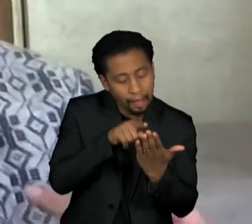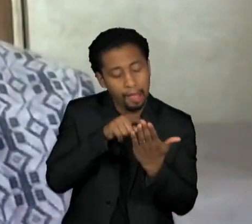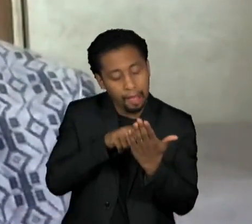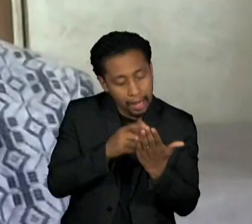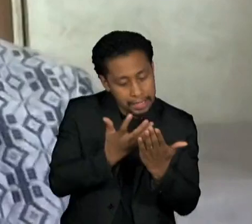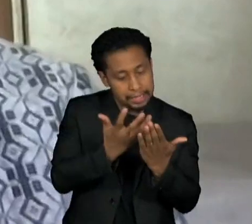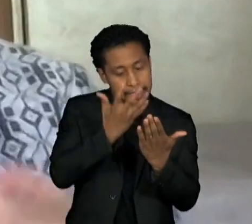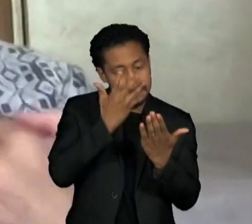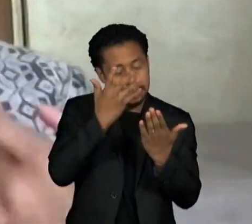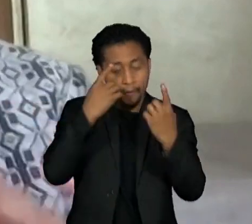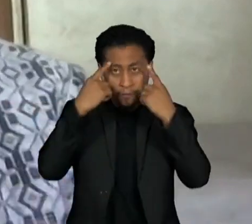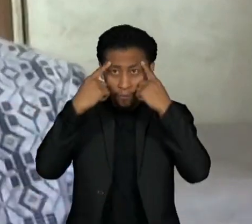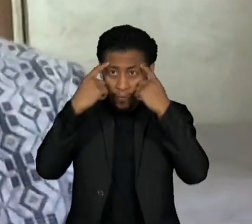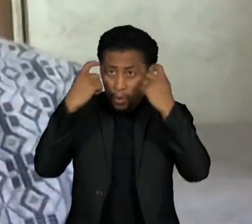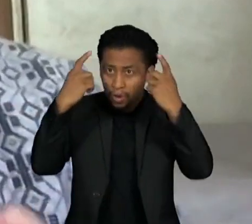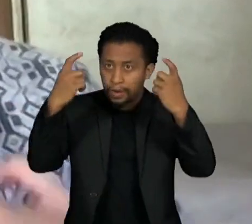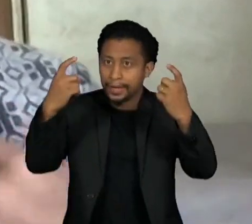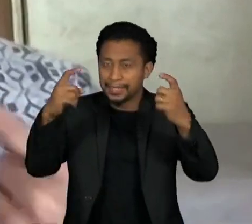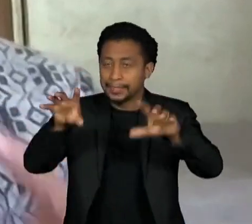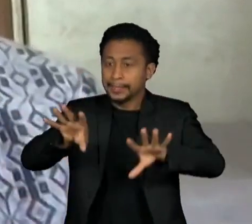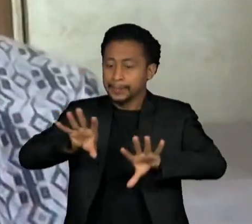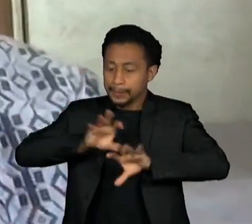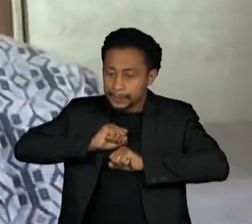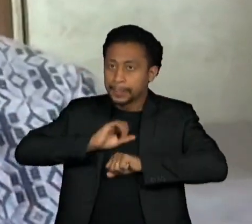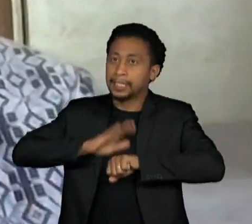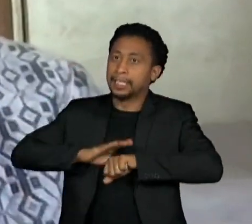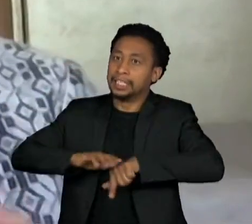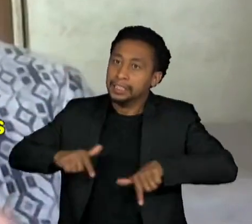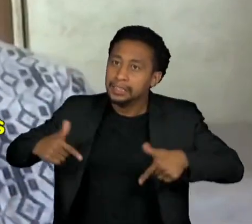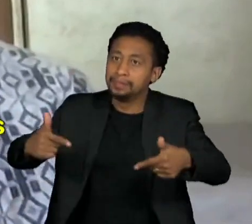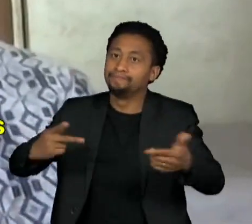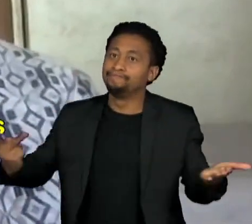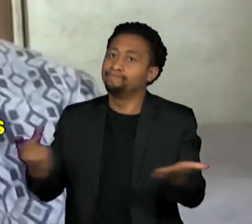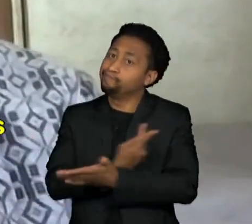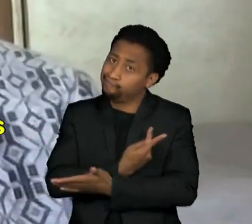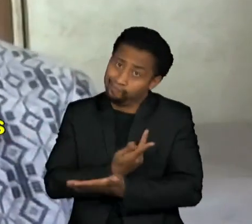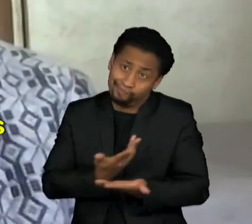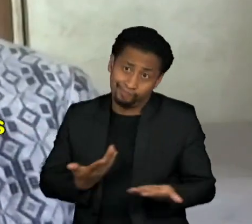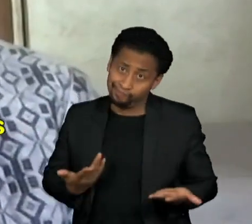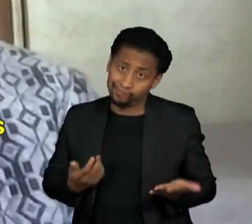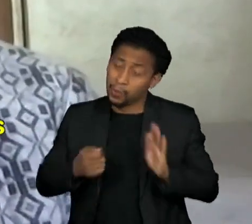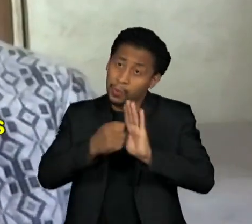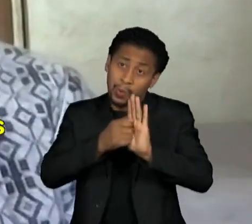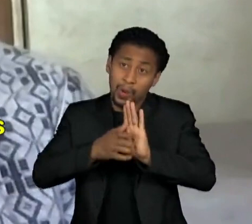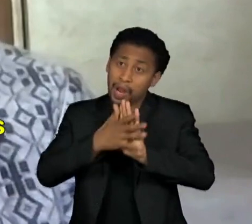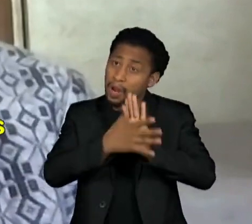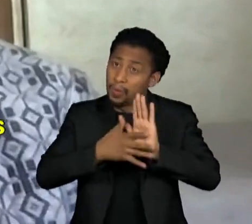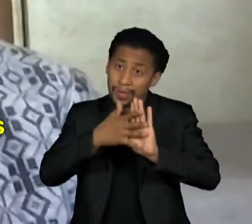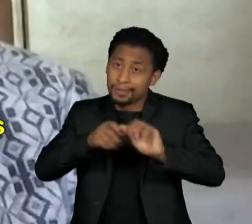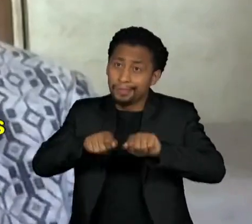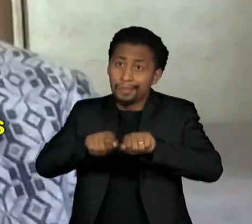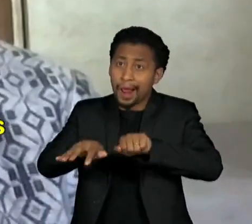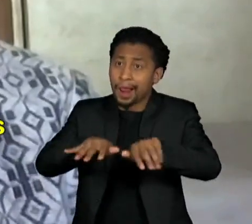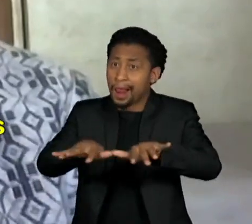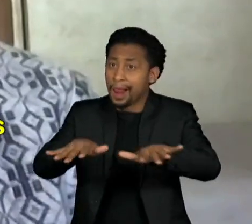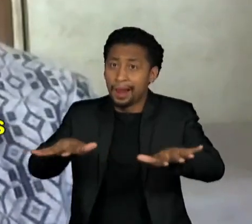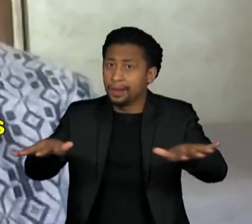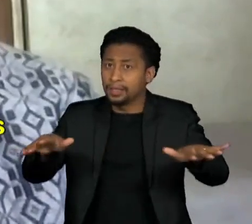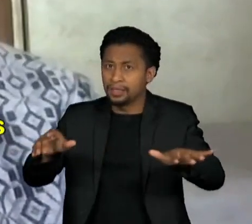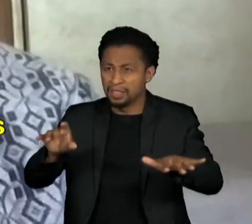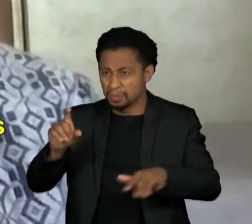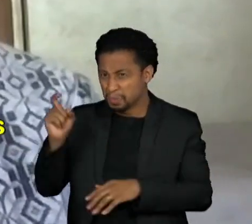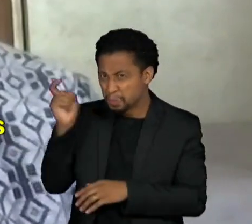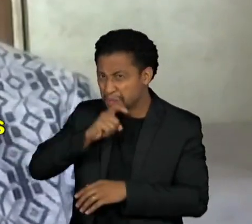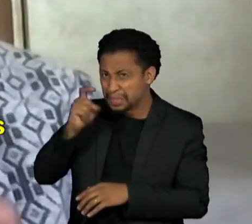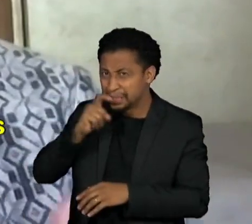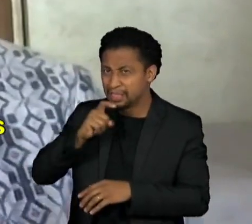violence, and yet these algorithms of distribution prioritize the spread, not just of lies,